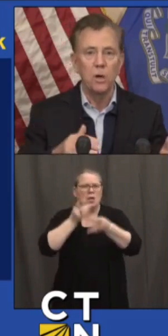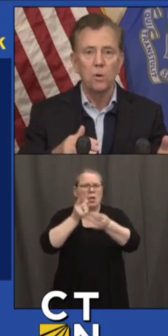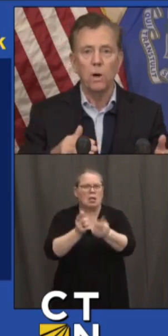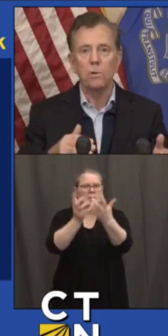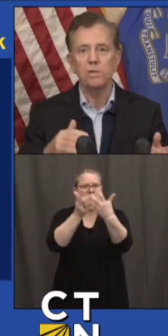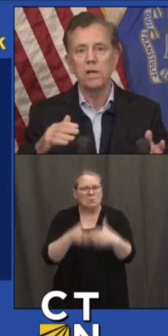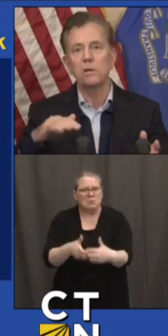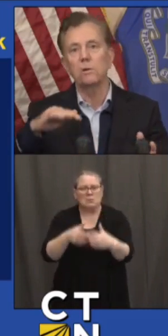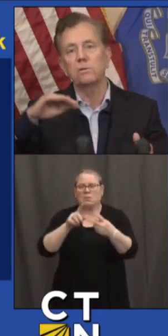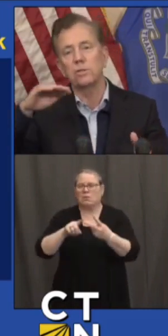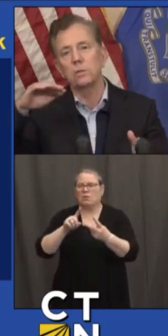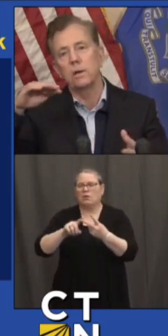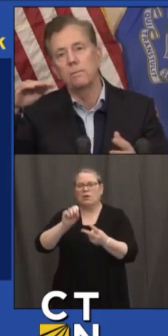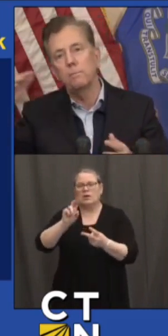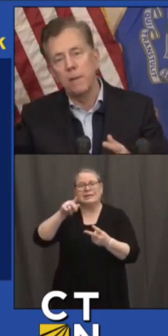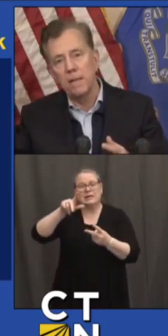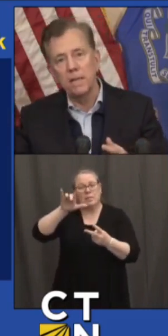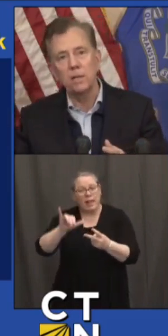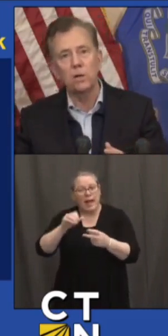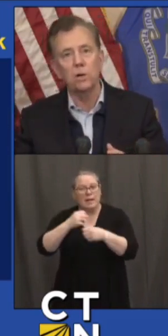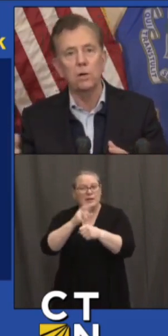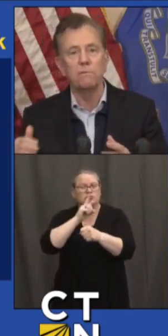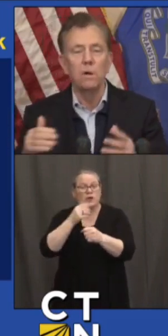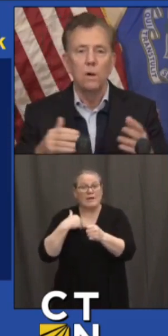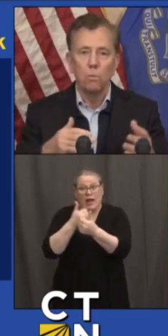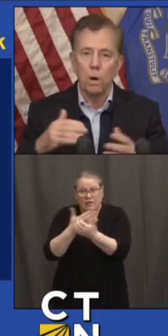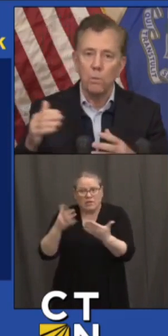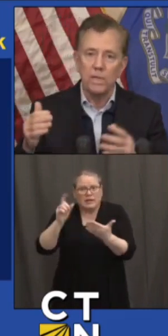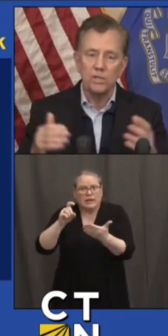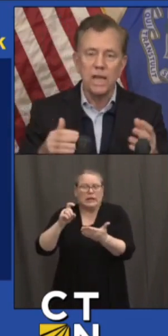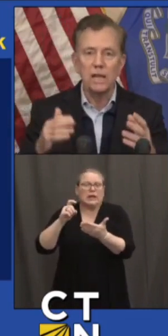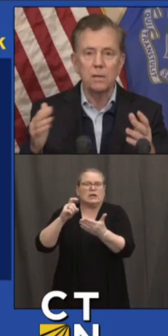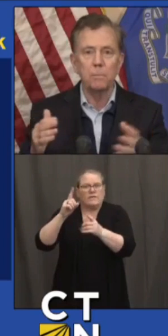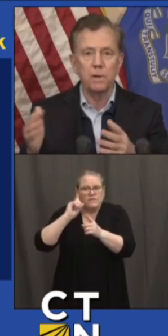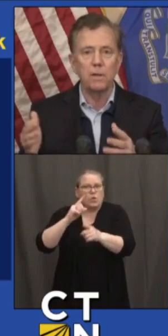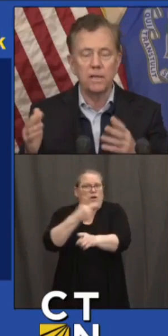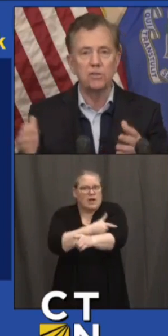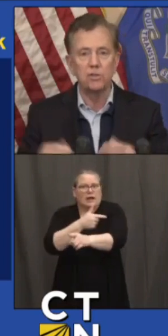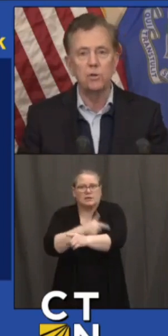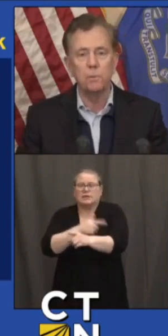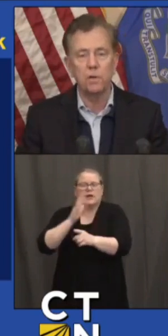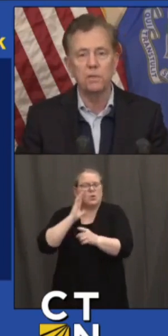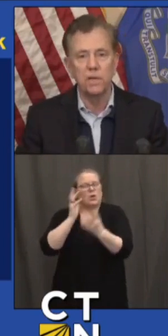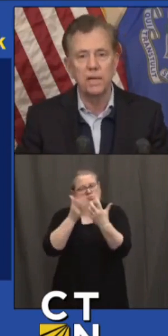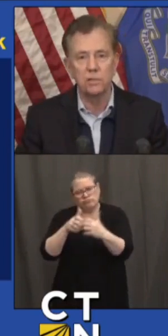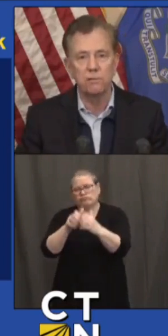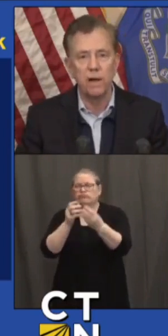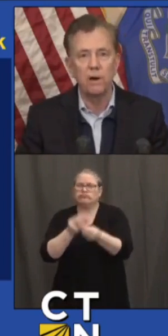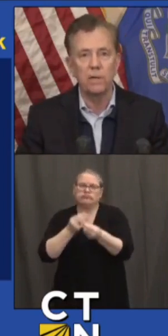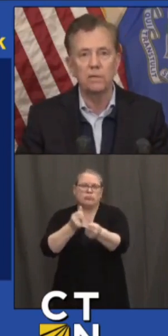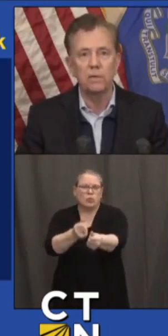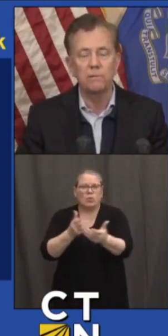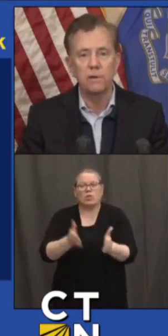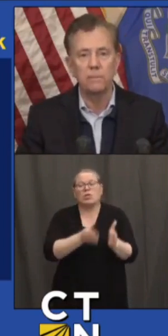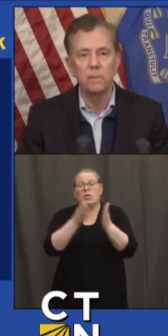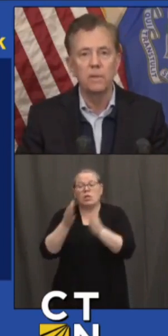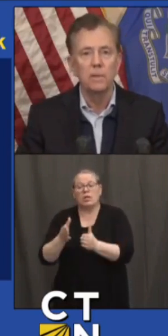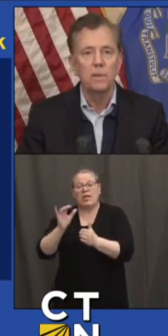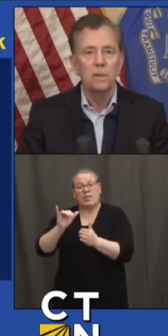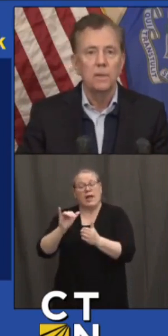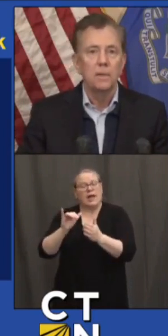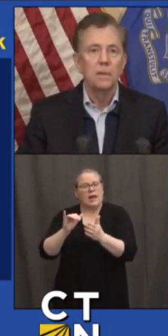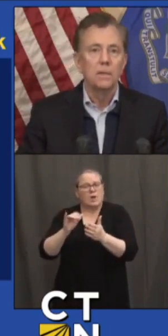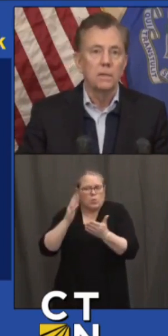vaccinations, where we stand on bending the curve, where we stand compared to that super contagious variant of